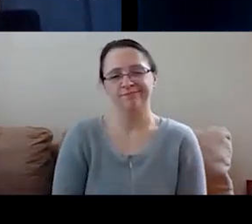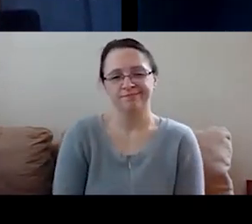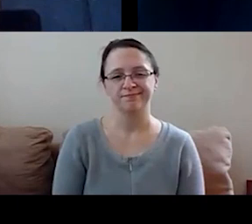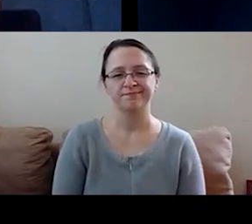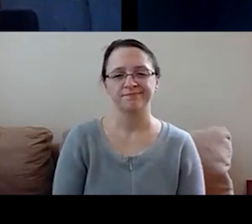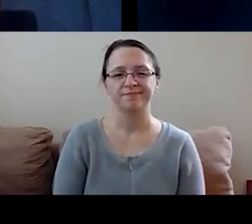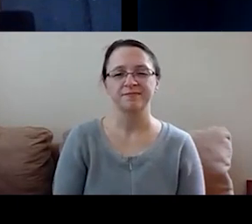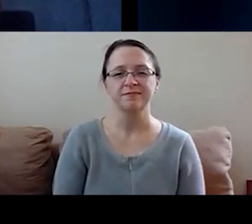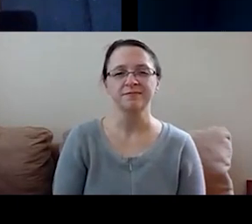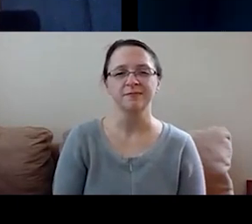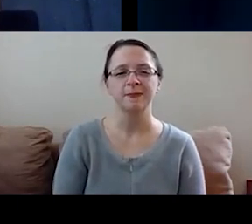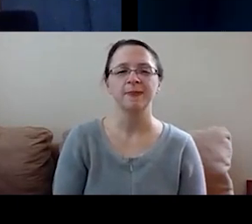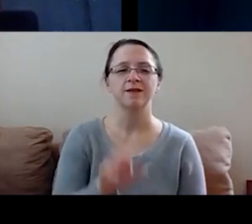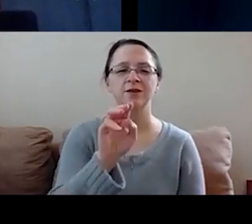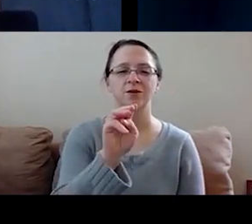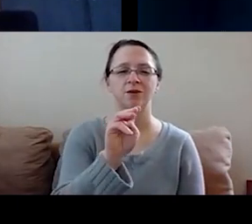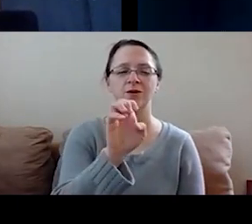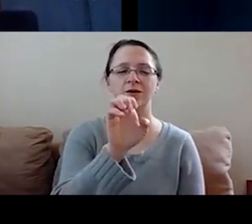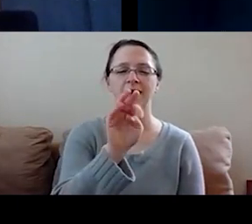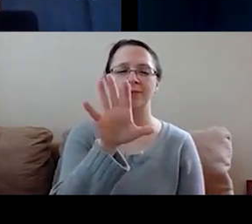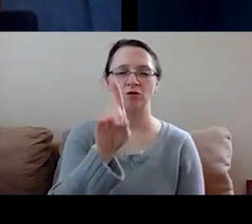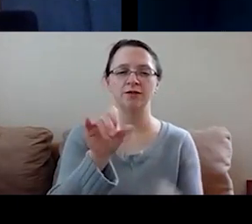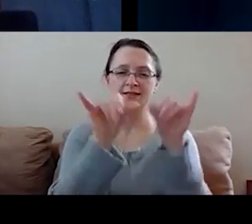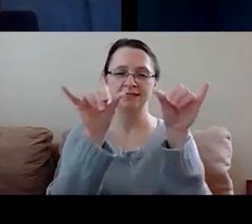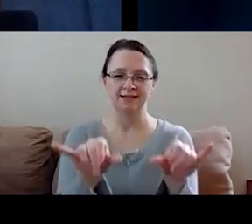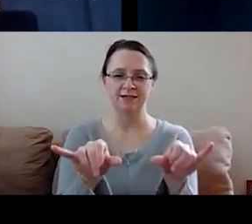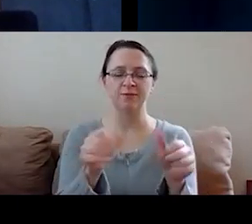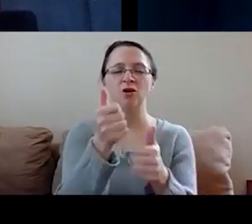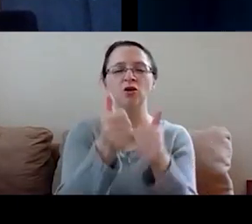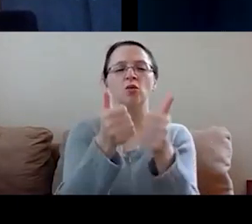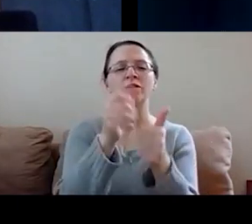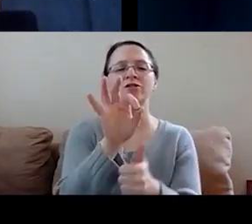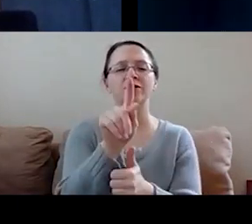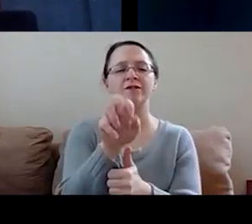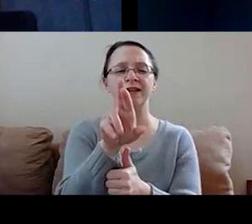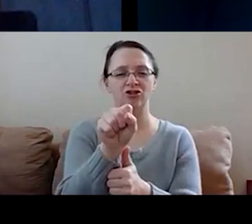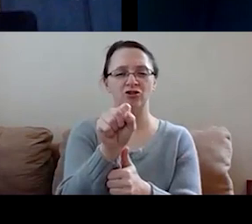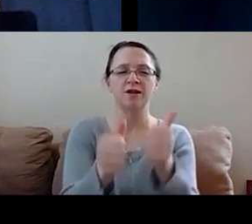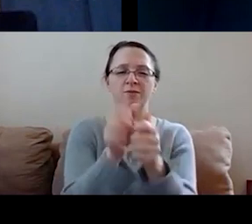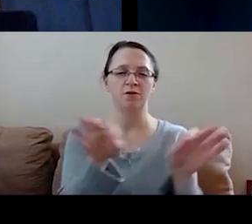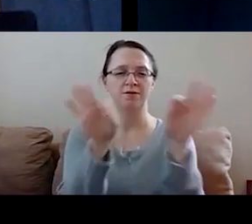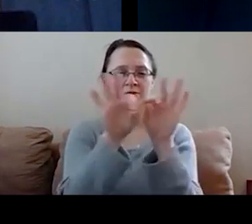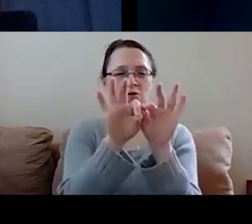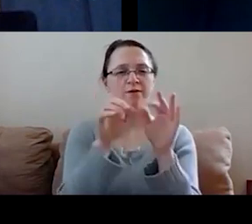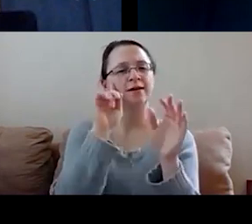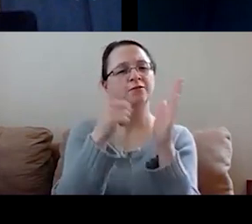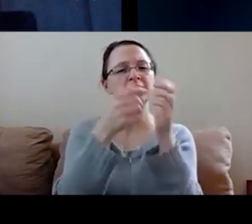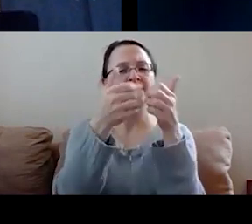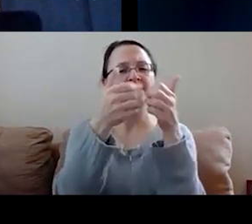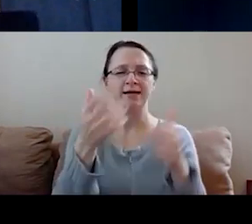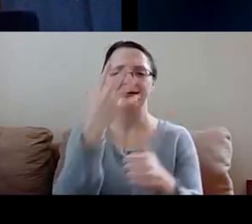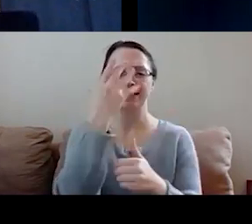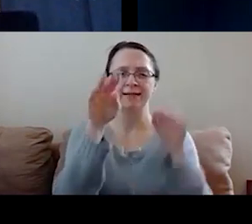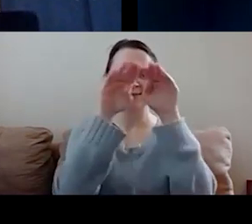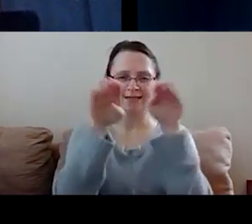What features from the Emerald system have you found to be the most important in estimating sleep stages? I see.